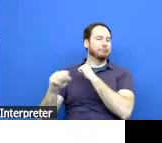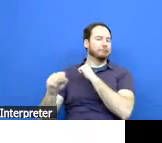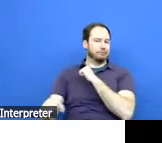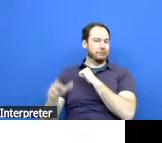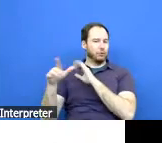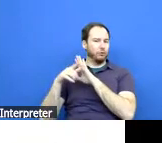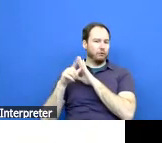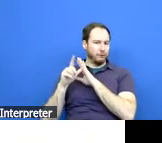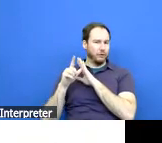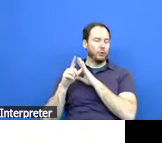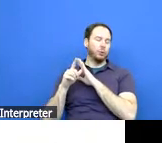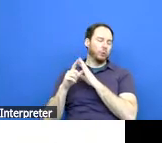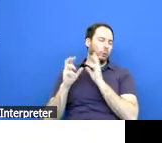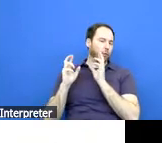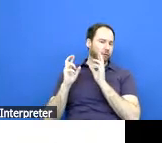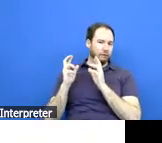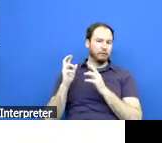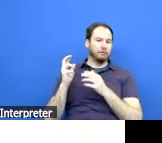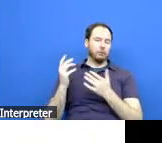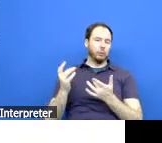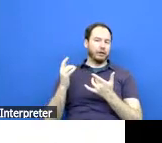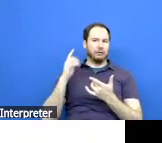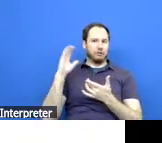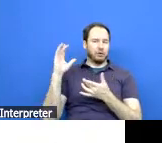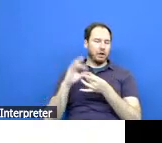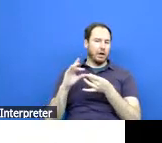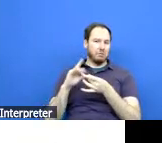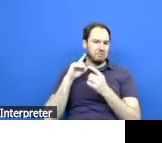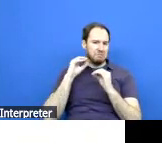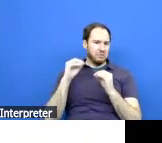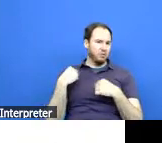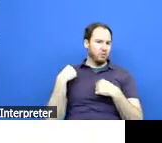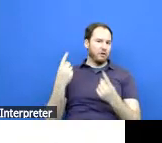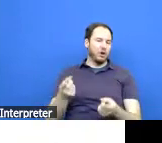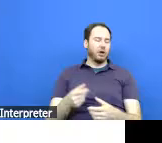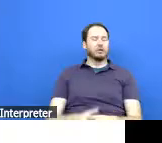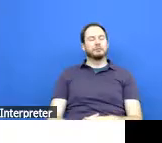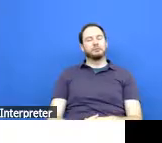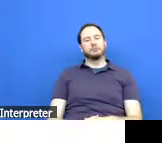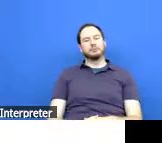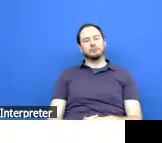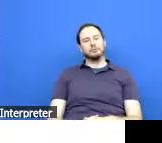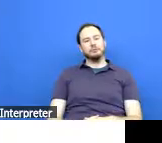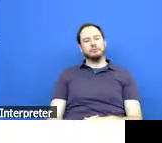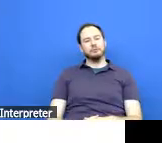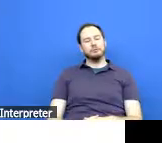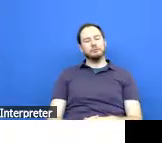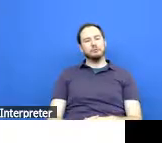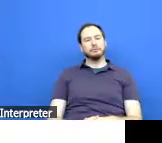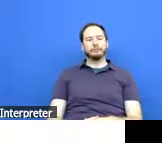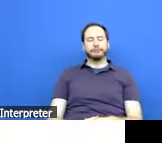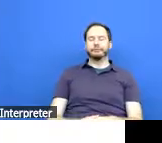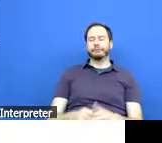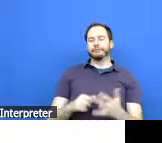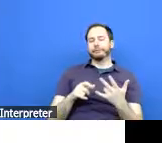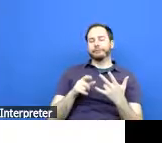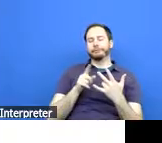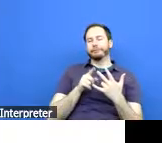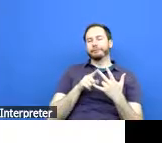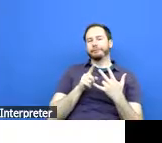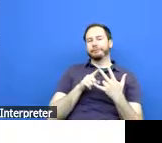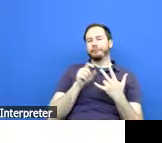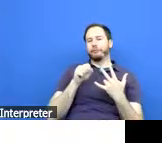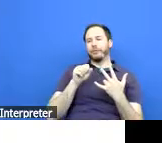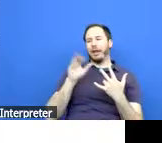but obviously waiting comments from them, but didn't have any major mitigation involved. Yeah, their initial